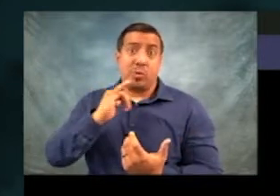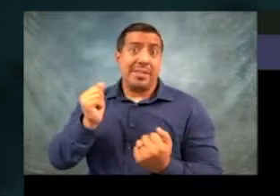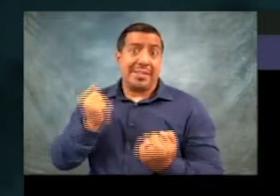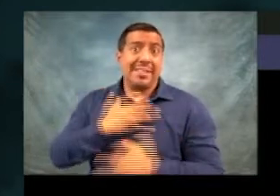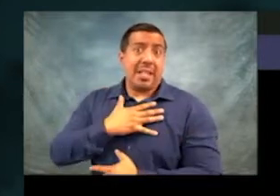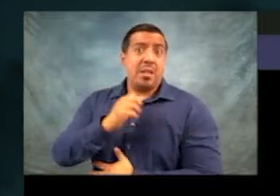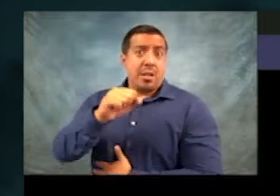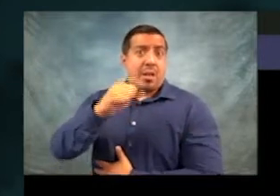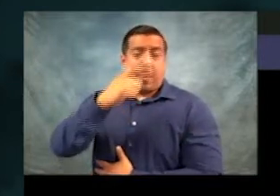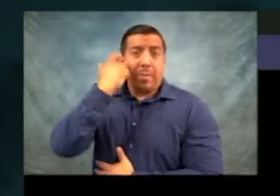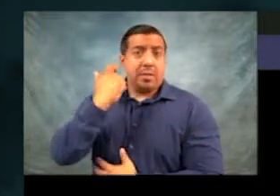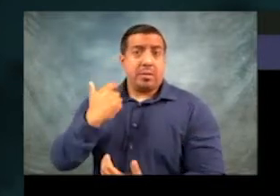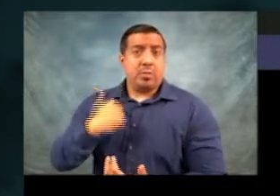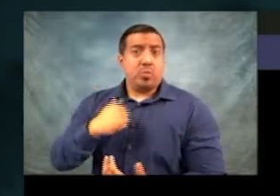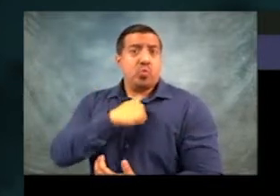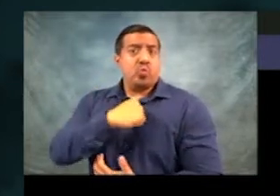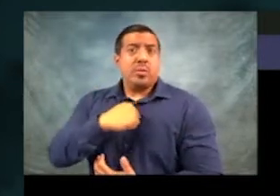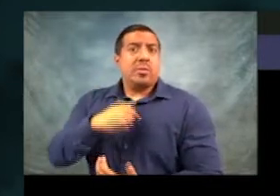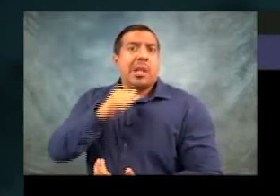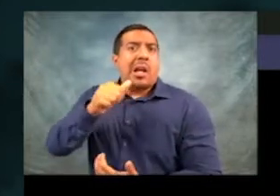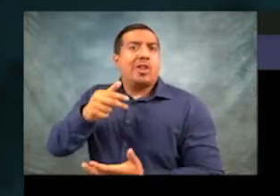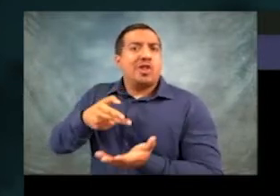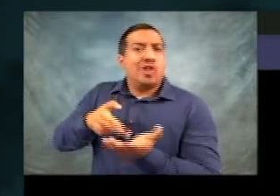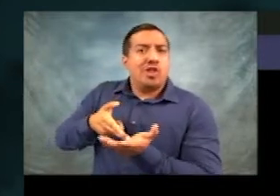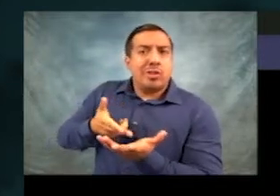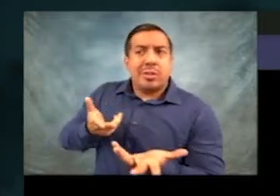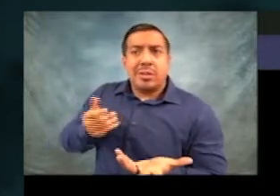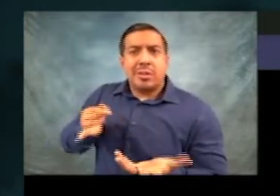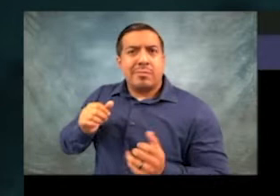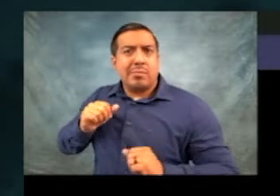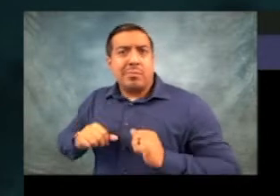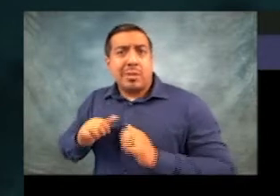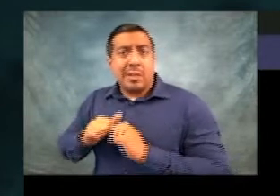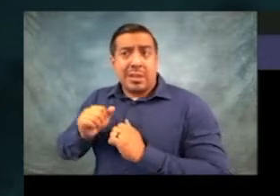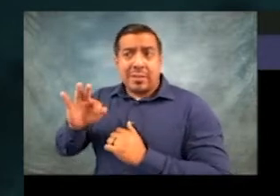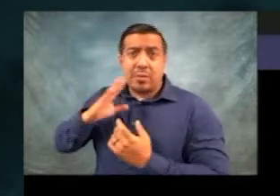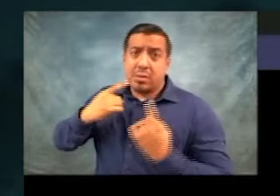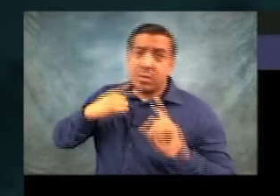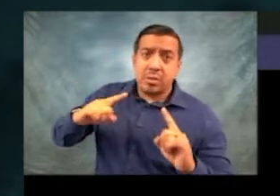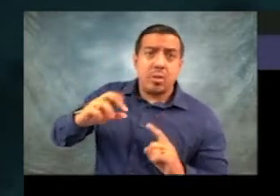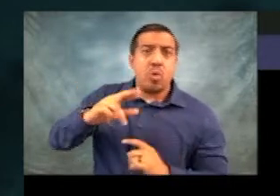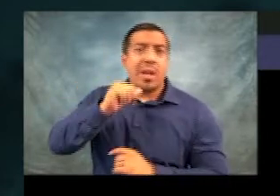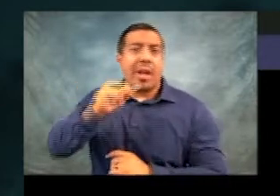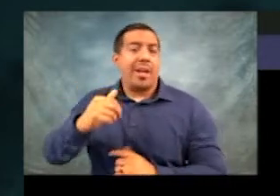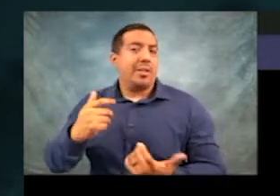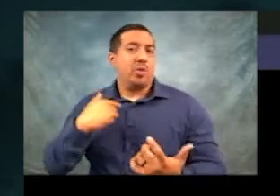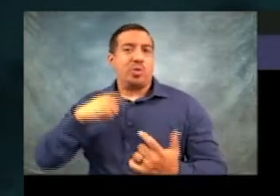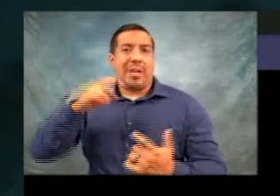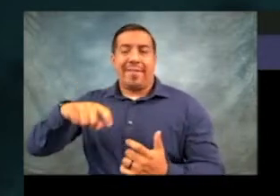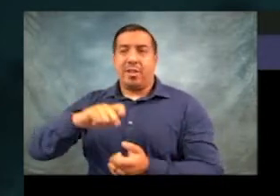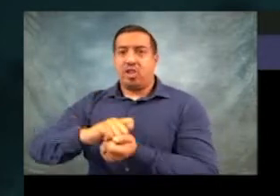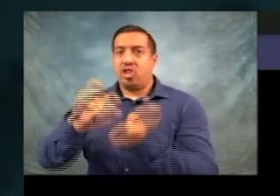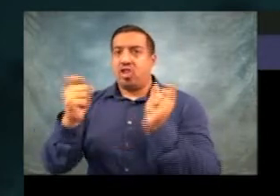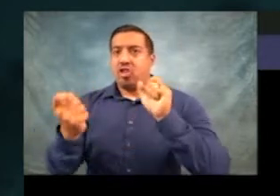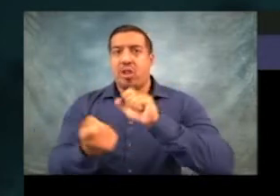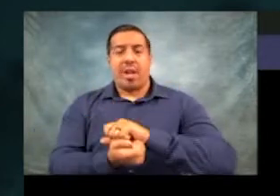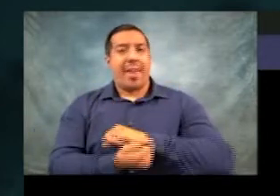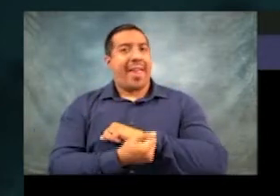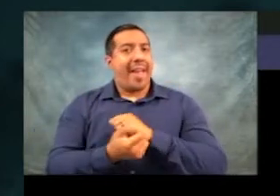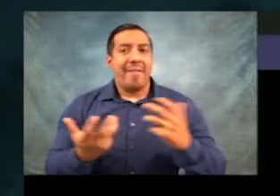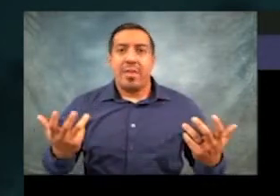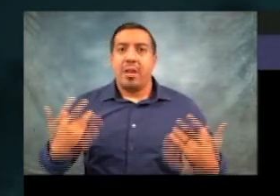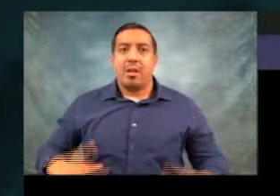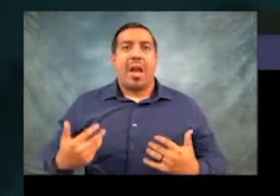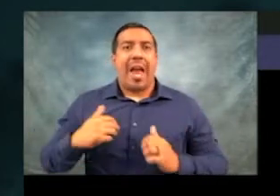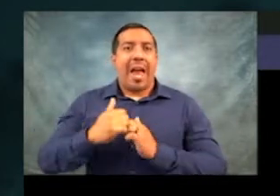scary because we weren't entirely sure how everything was going to work. And we really had to just change everything about